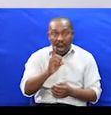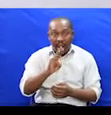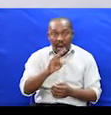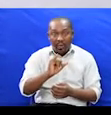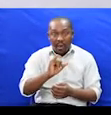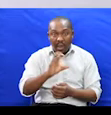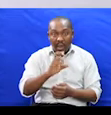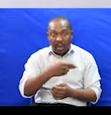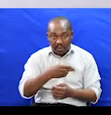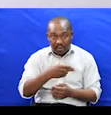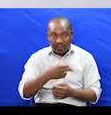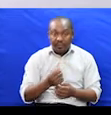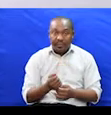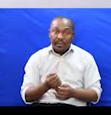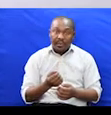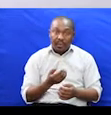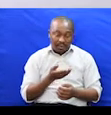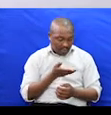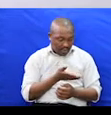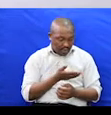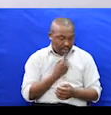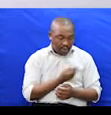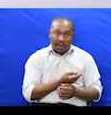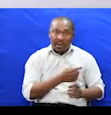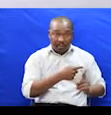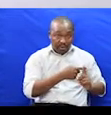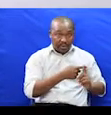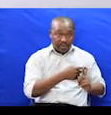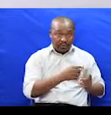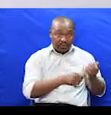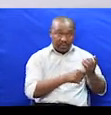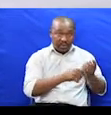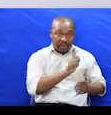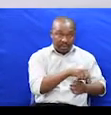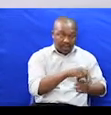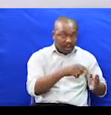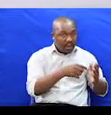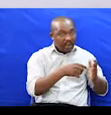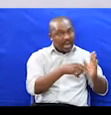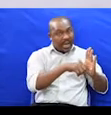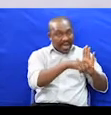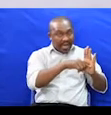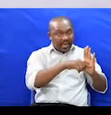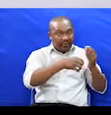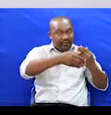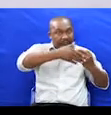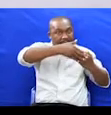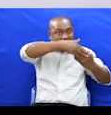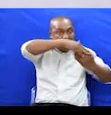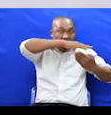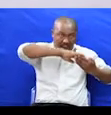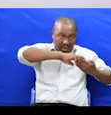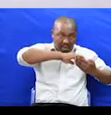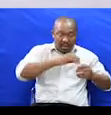said that there is what? There is a positive charge on which negative charge embedded on that positive